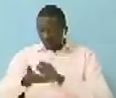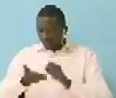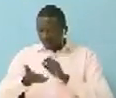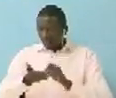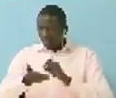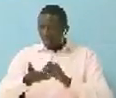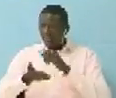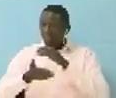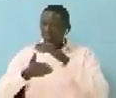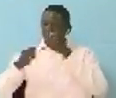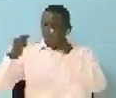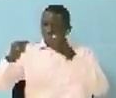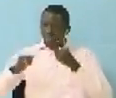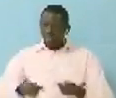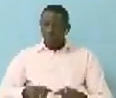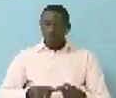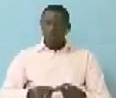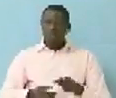you re-interview?